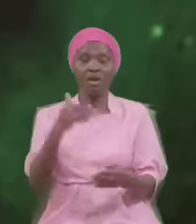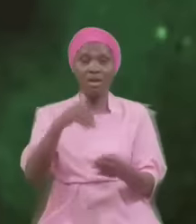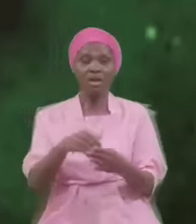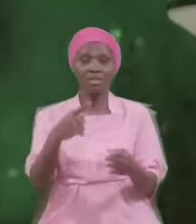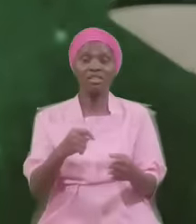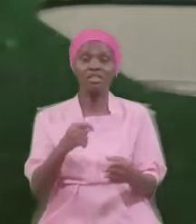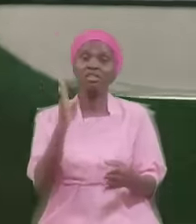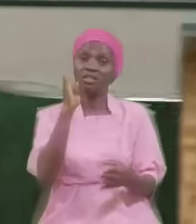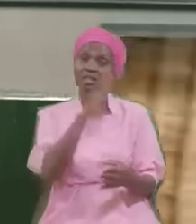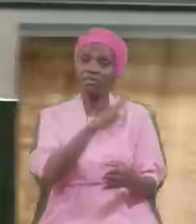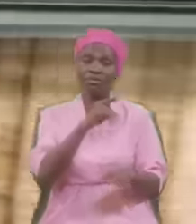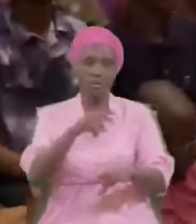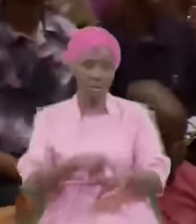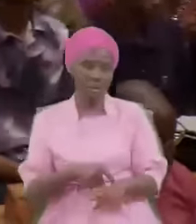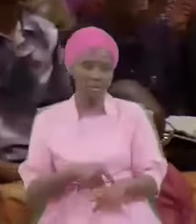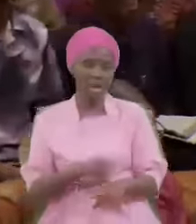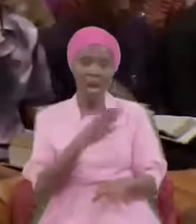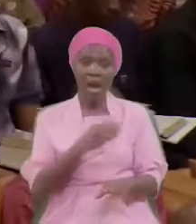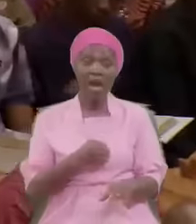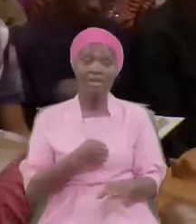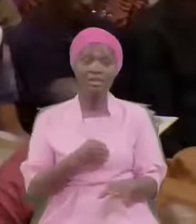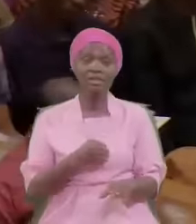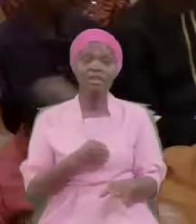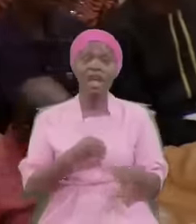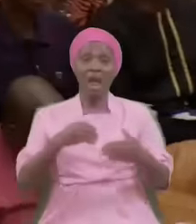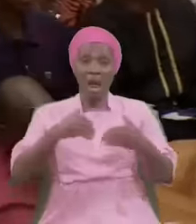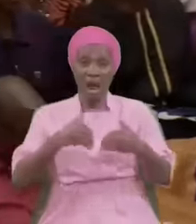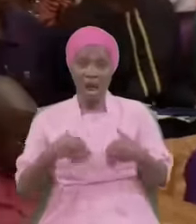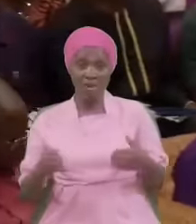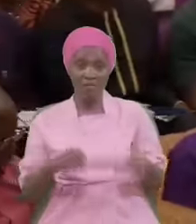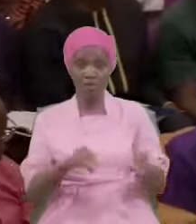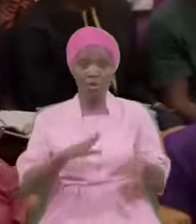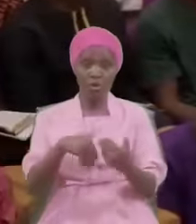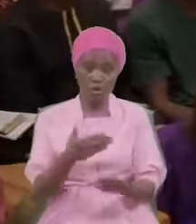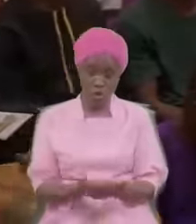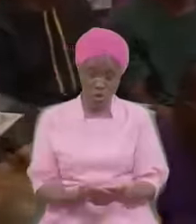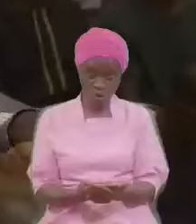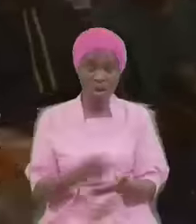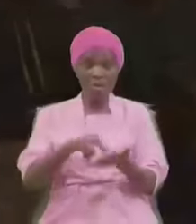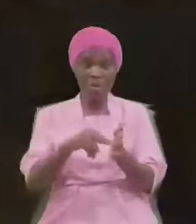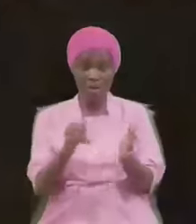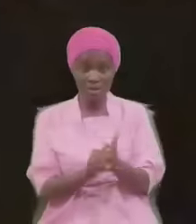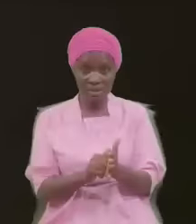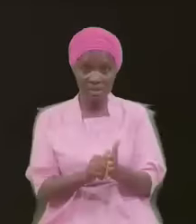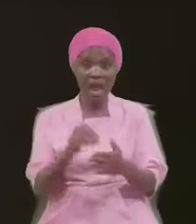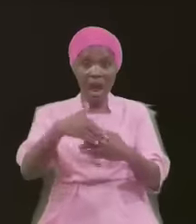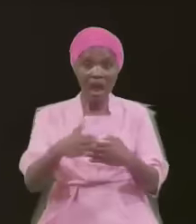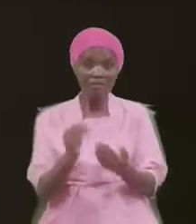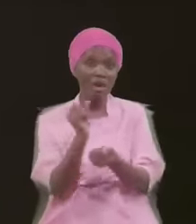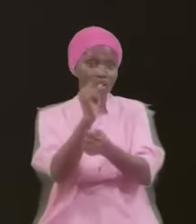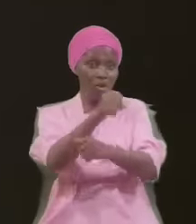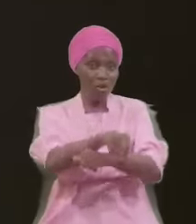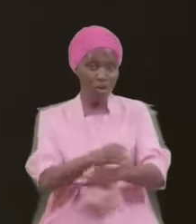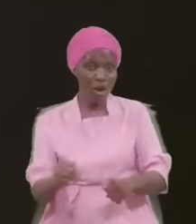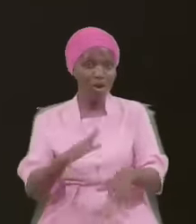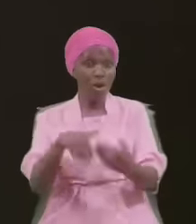me, having done all, it means having conquered all those enemies, you stand